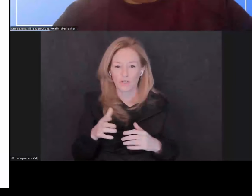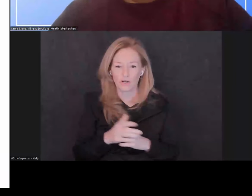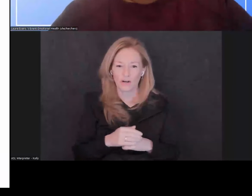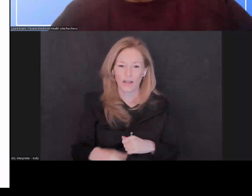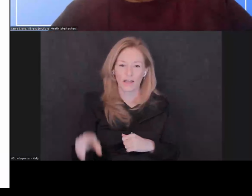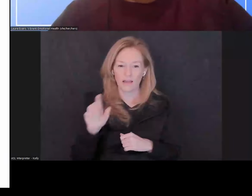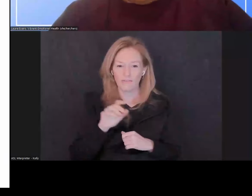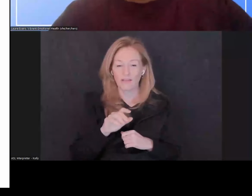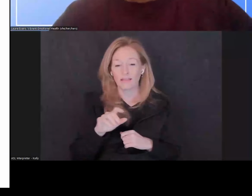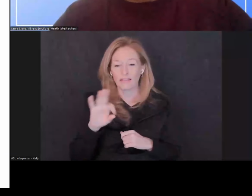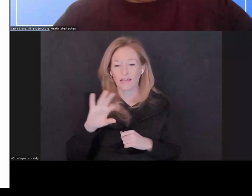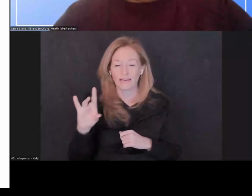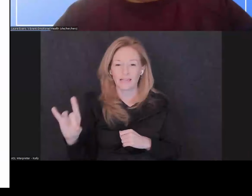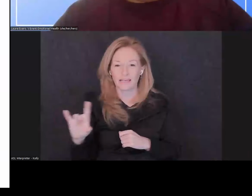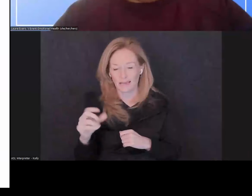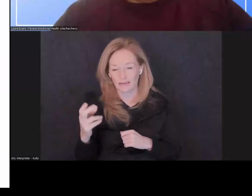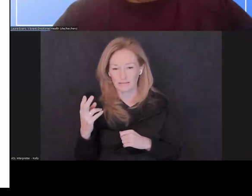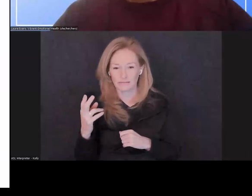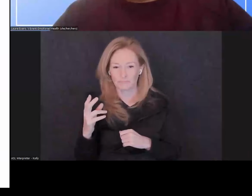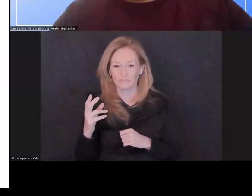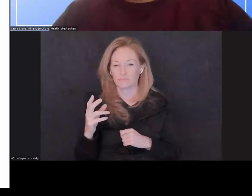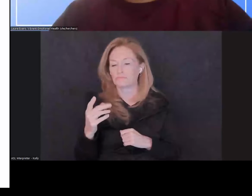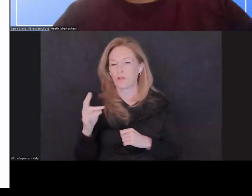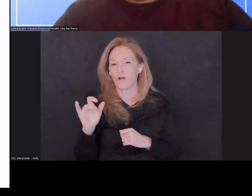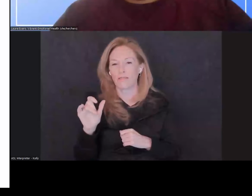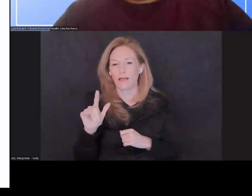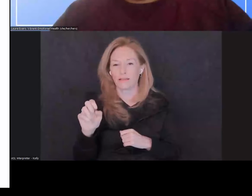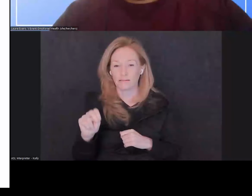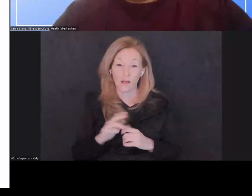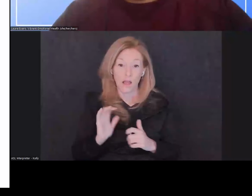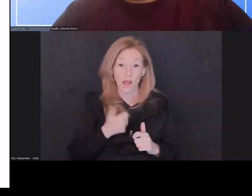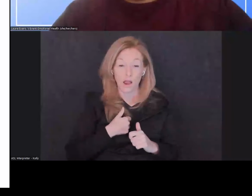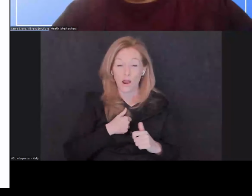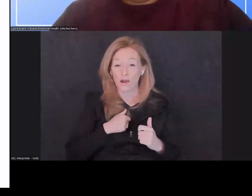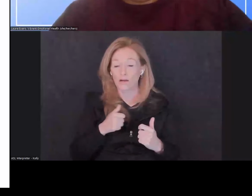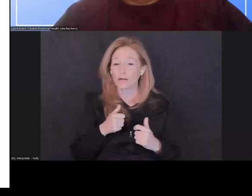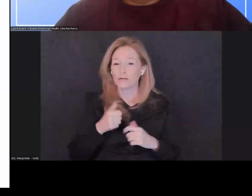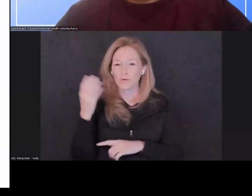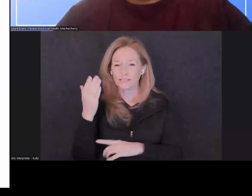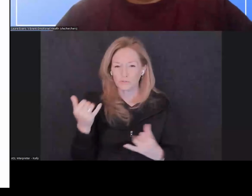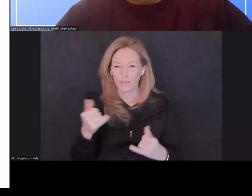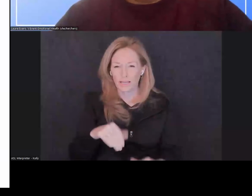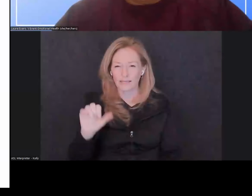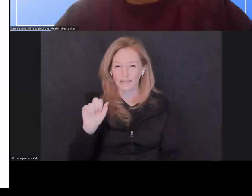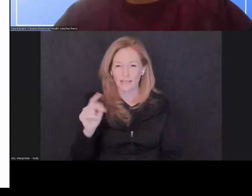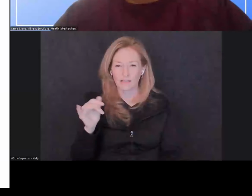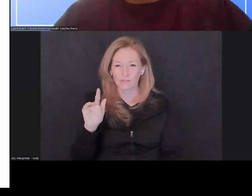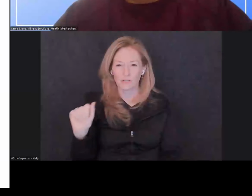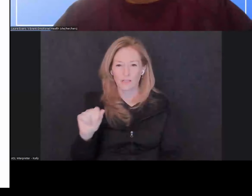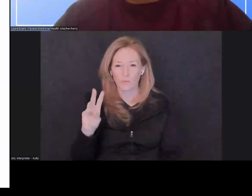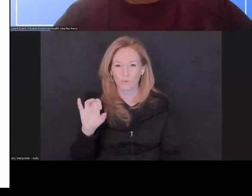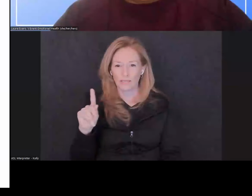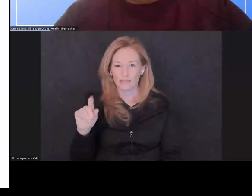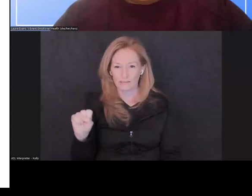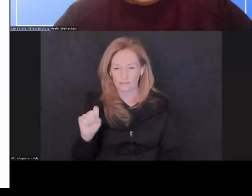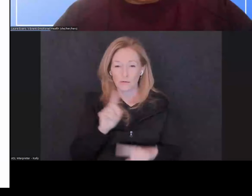Greetings. So we are going to get started. Again, our featured presentation is from Angela Weeks, but before we get into that, just want to go through